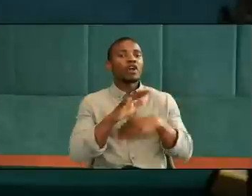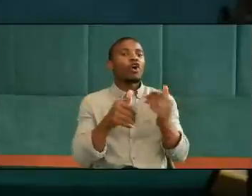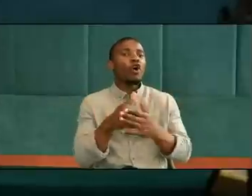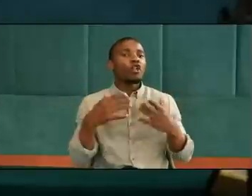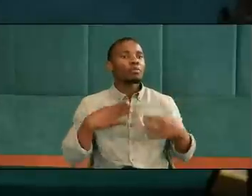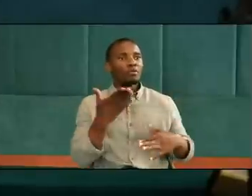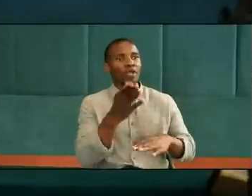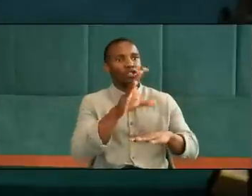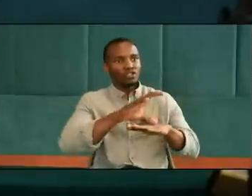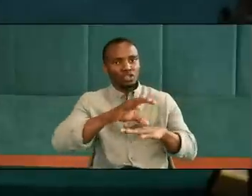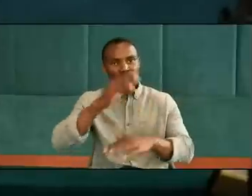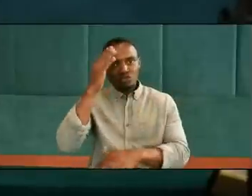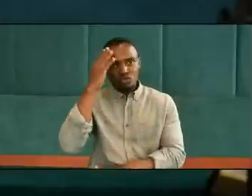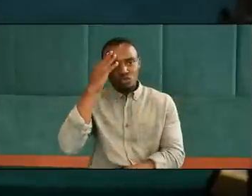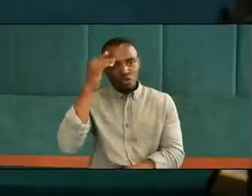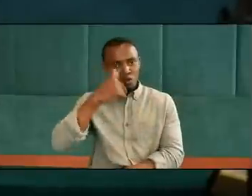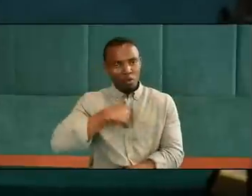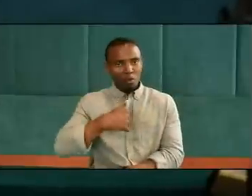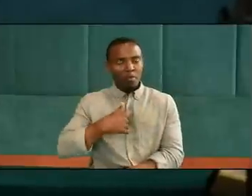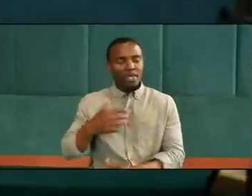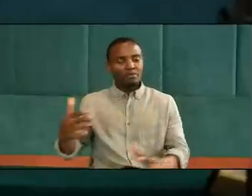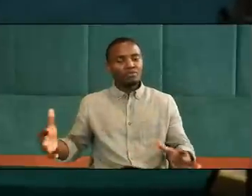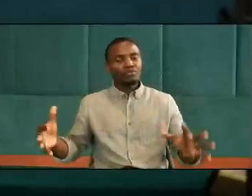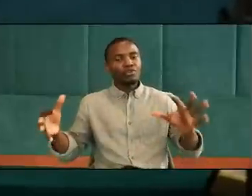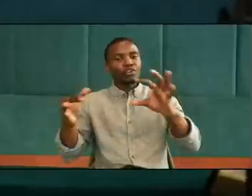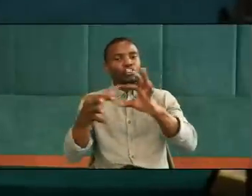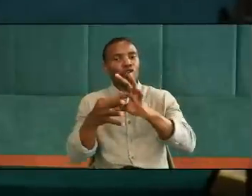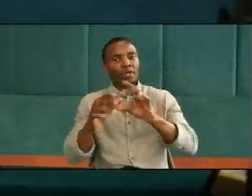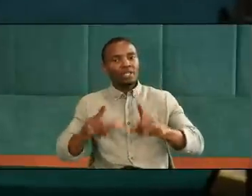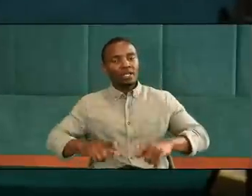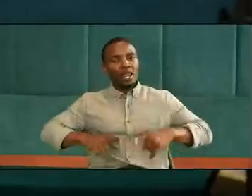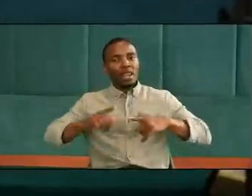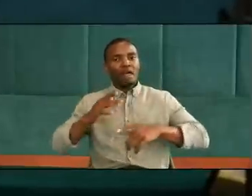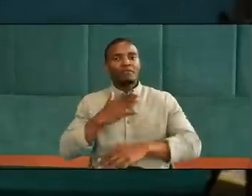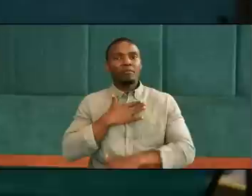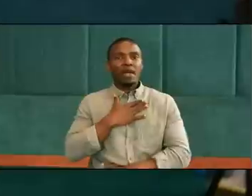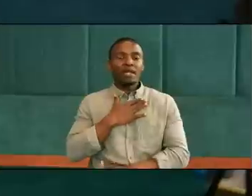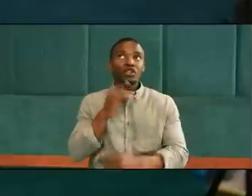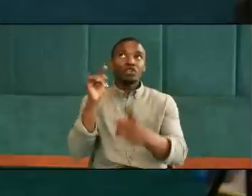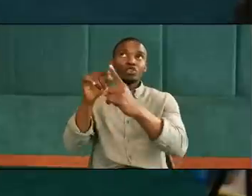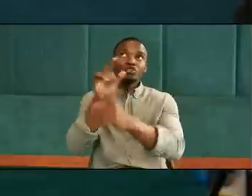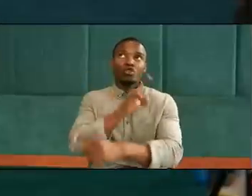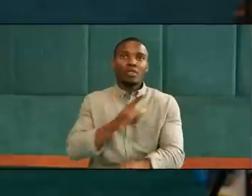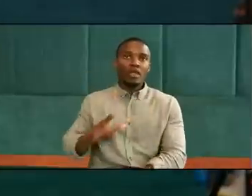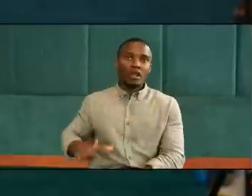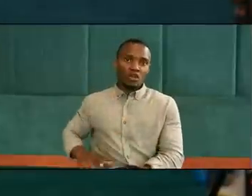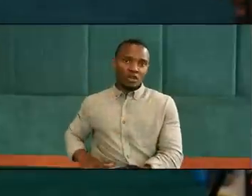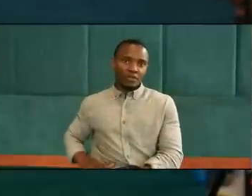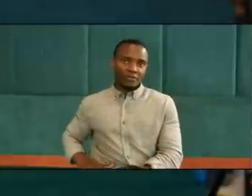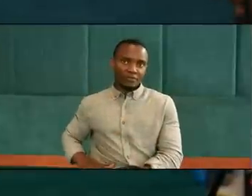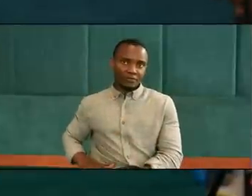know that I've recommitted my life to the Lord Jesus.